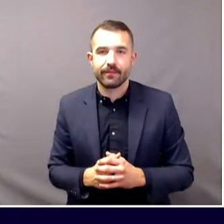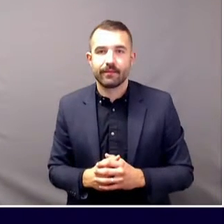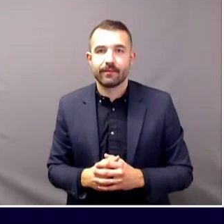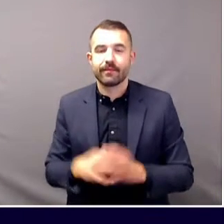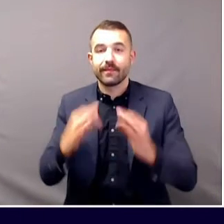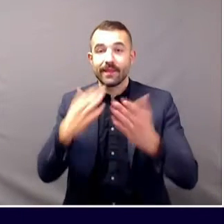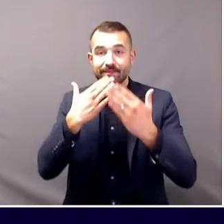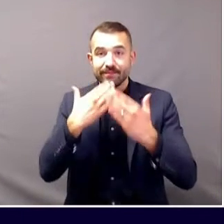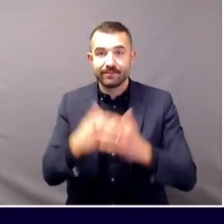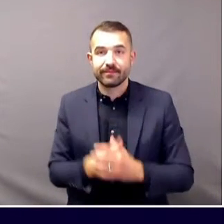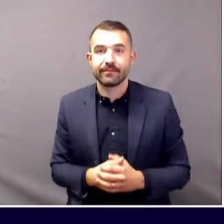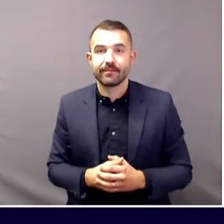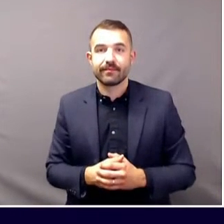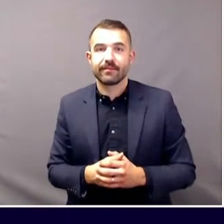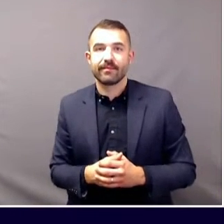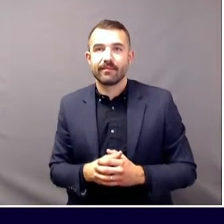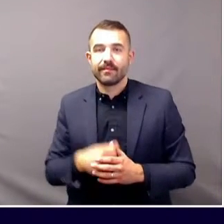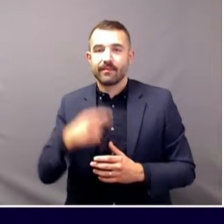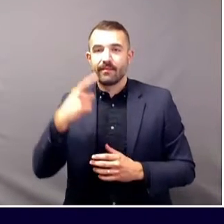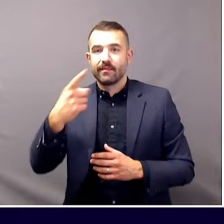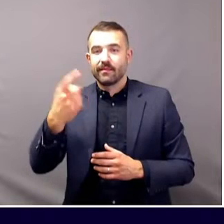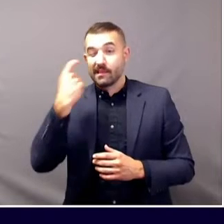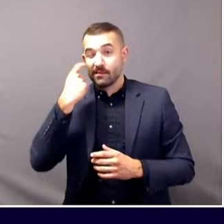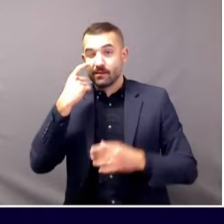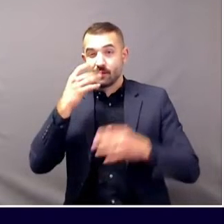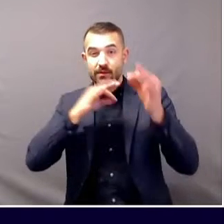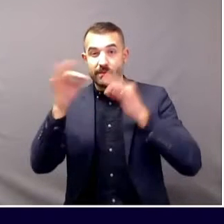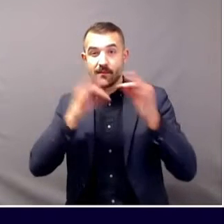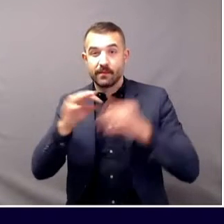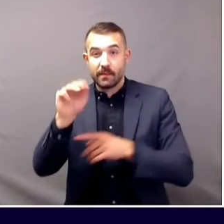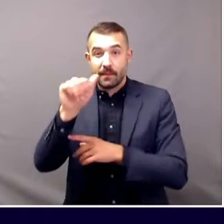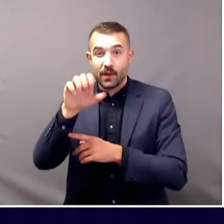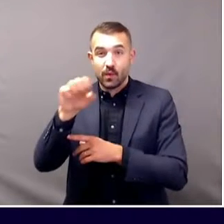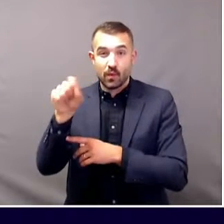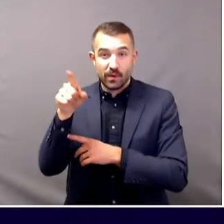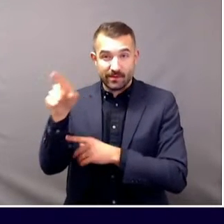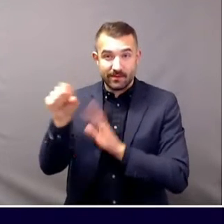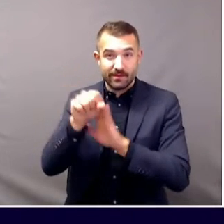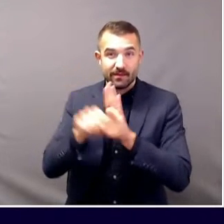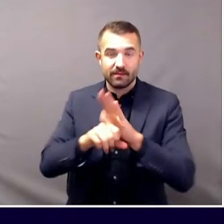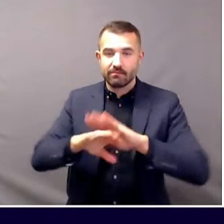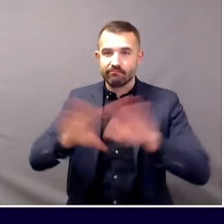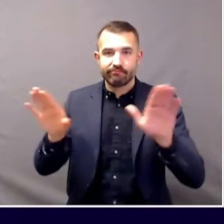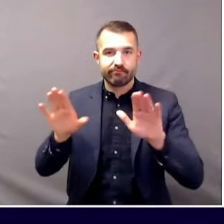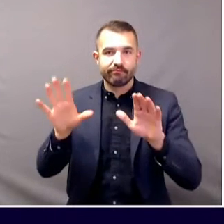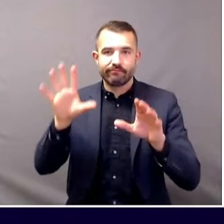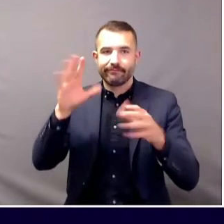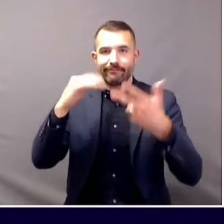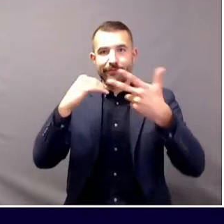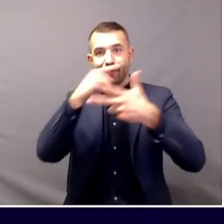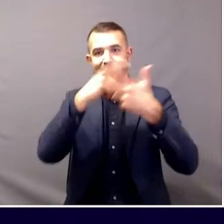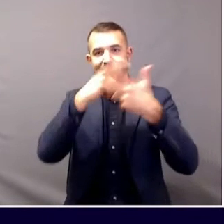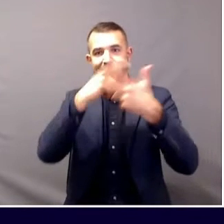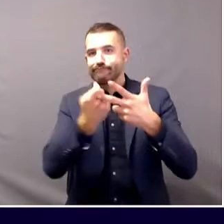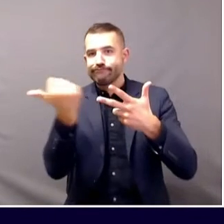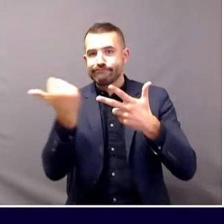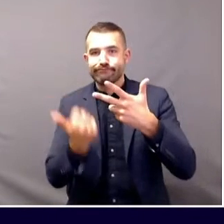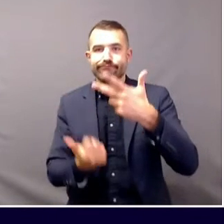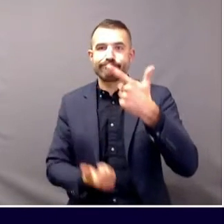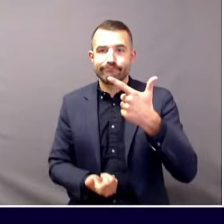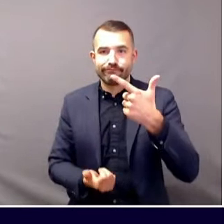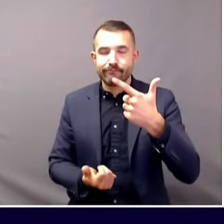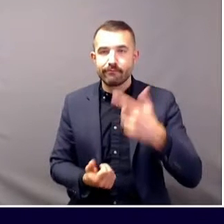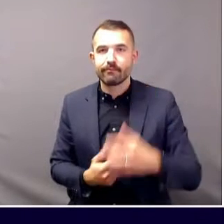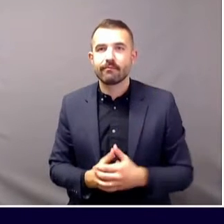you explained what prompted the Massachusetts update pretty clearly, so I don't want to ask about that again. Instead, I wanted to ask, have